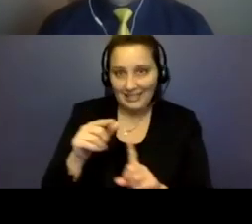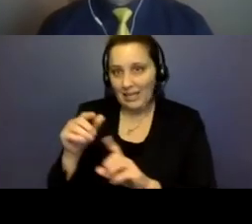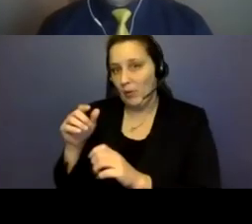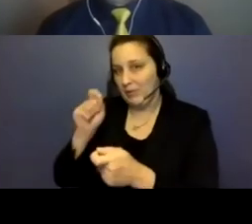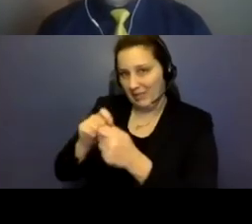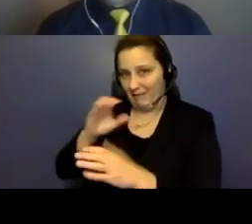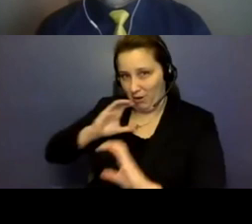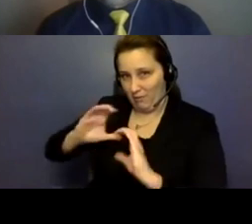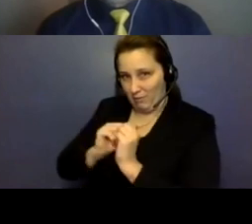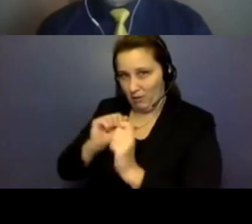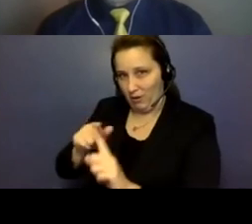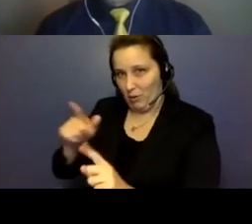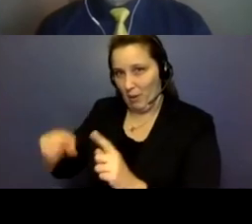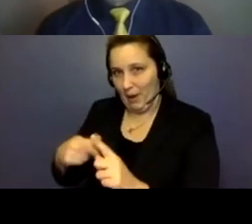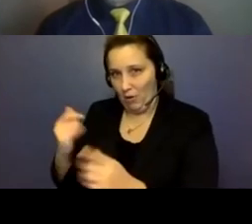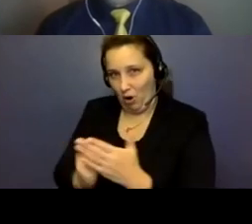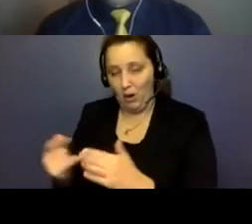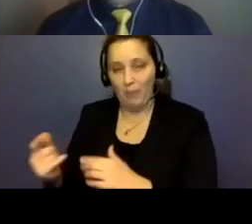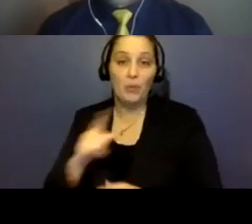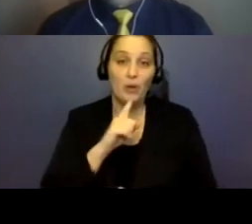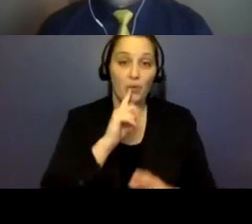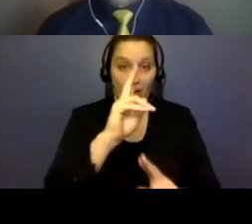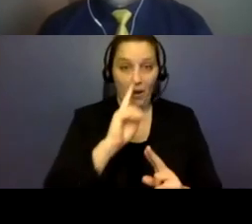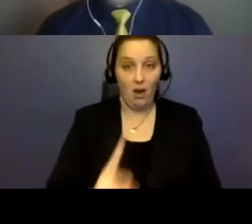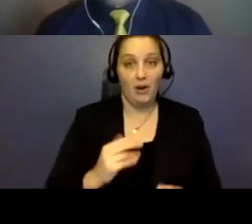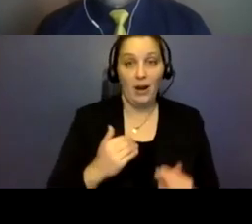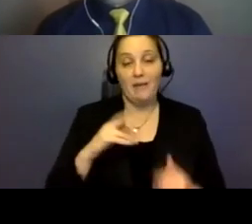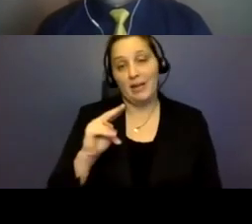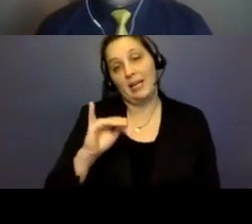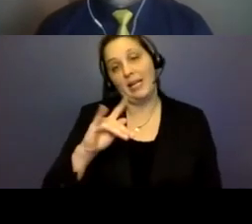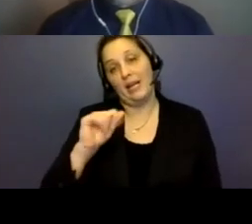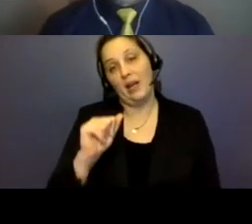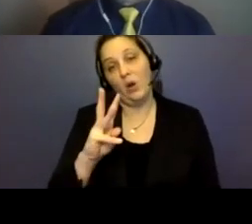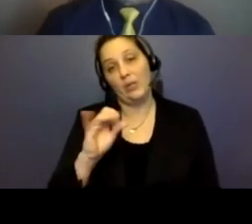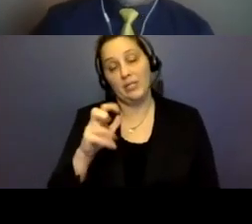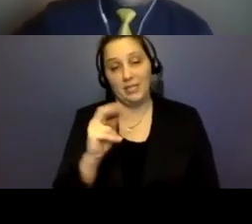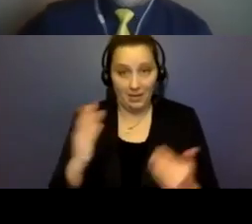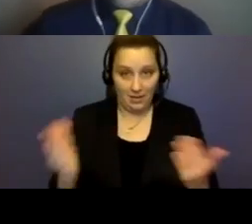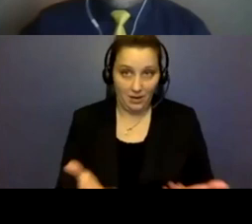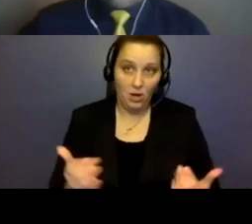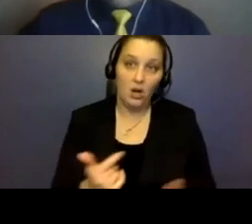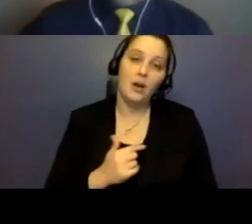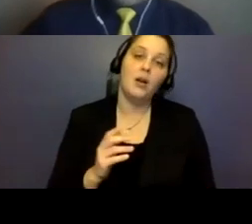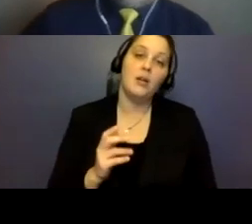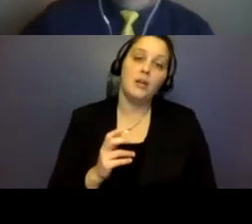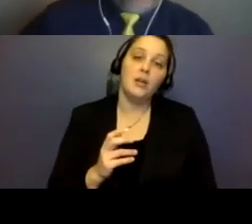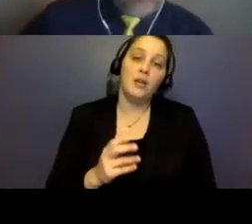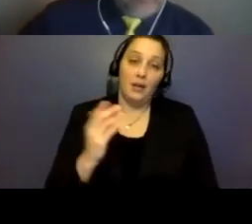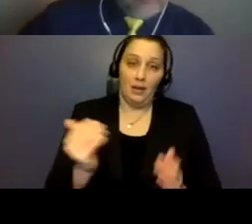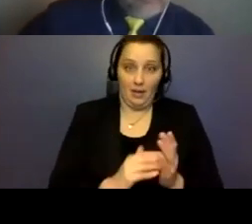specific conversation about art, but I'm really, really honored to have Nikita Wilson here with us. Nikita,